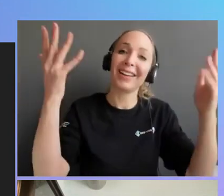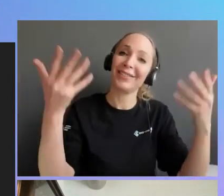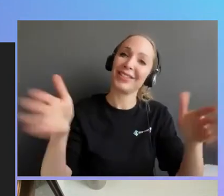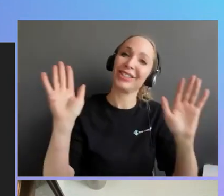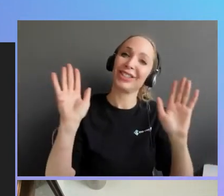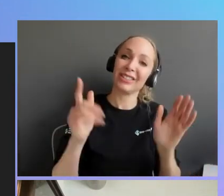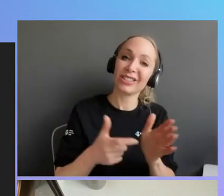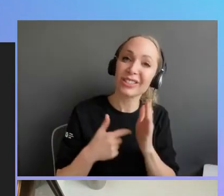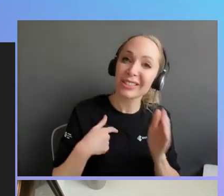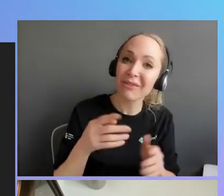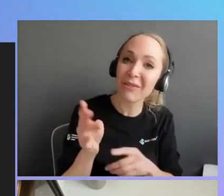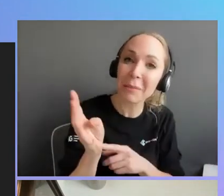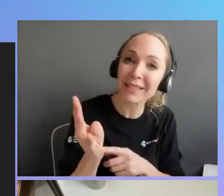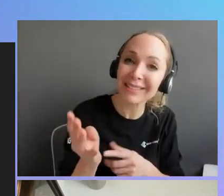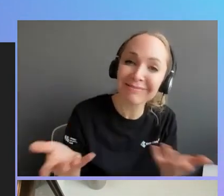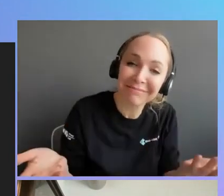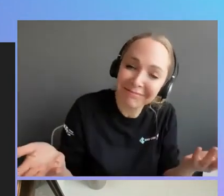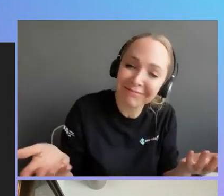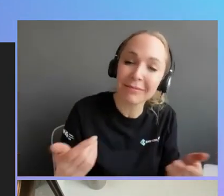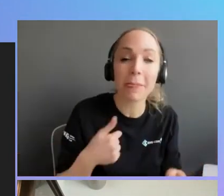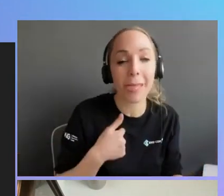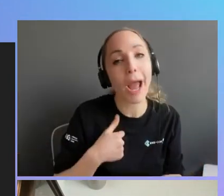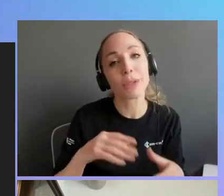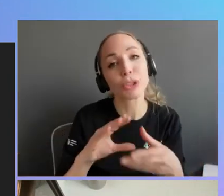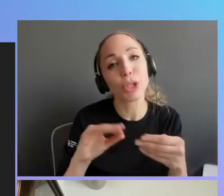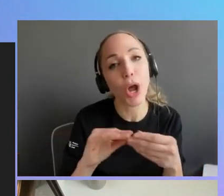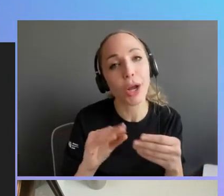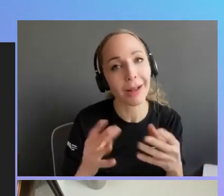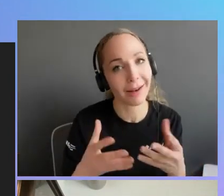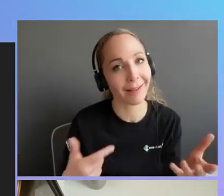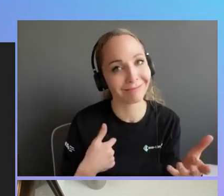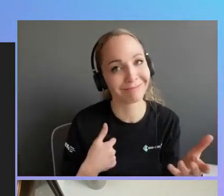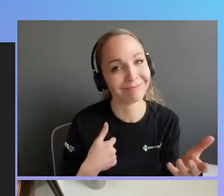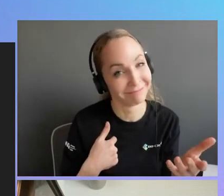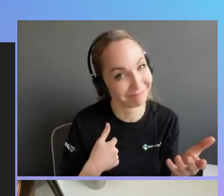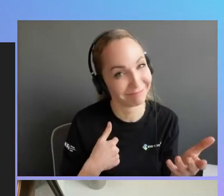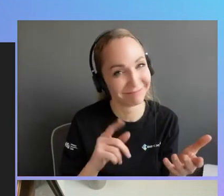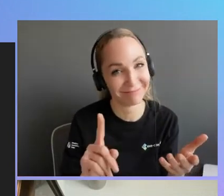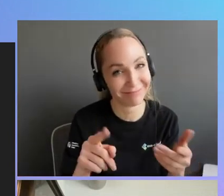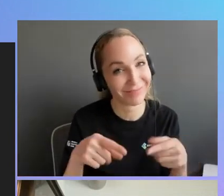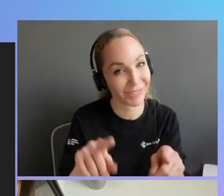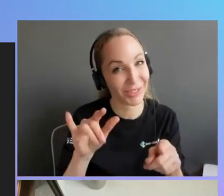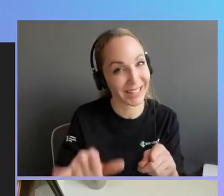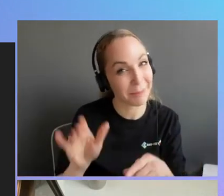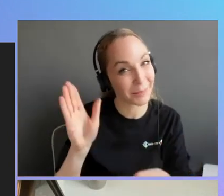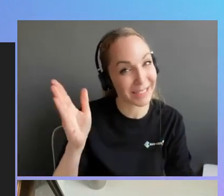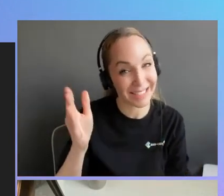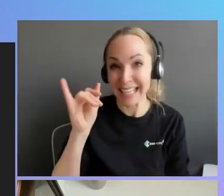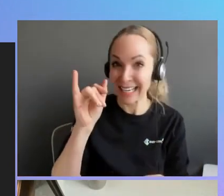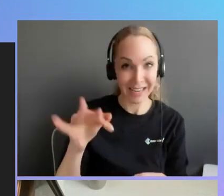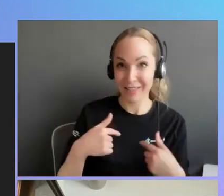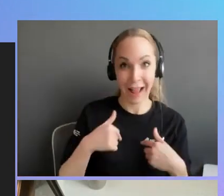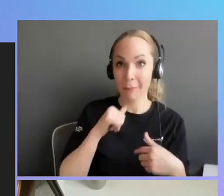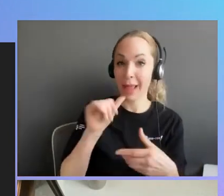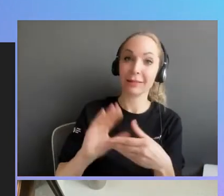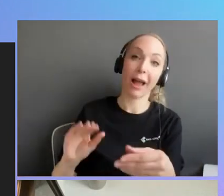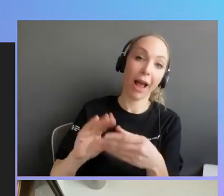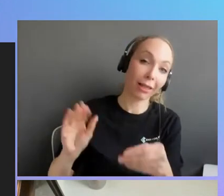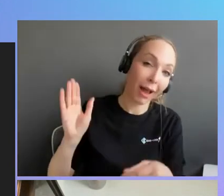took us 4 minutes, and I was, to be fair, blabbering on a lot during the course of that demonstration. It probably would have been quicker if I wasn't